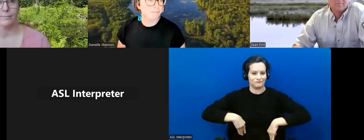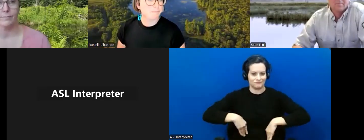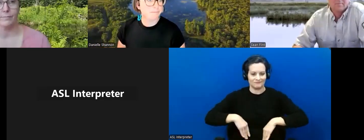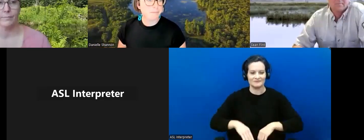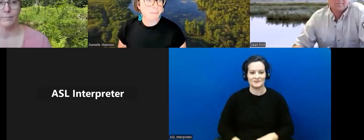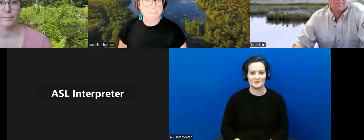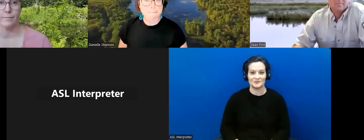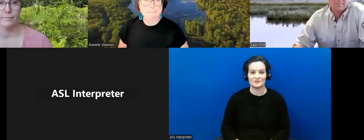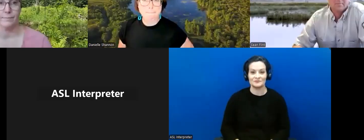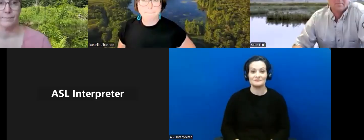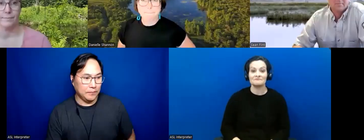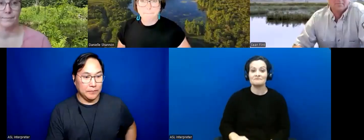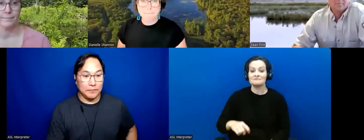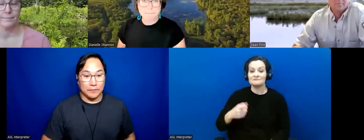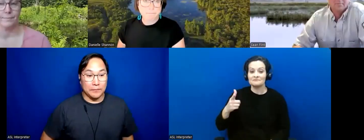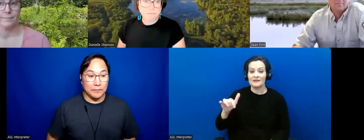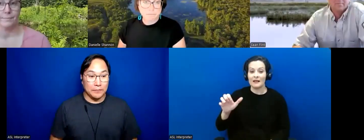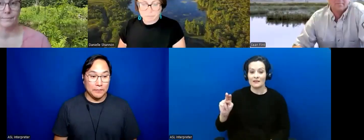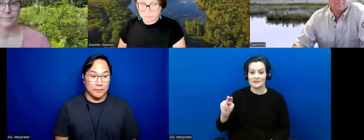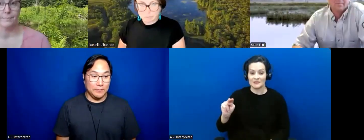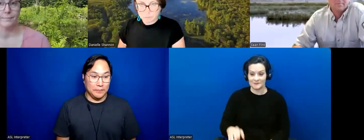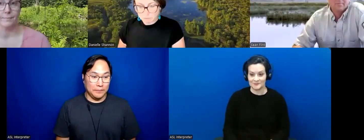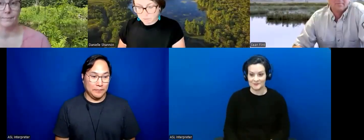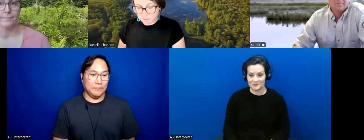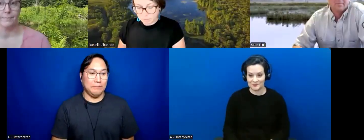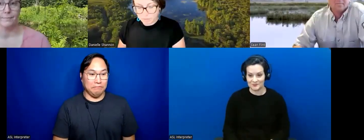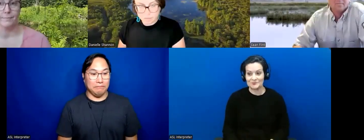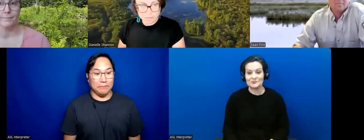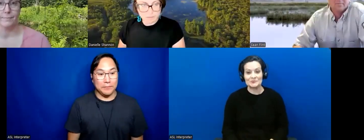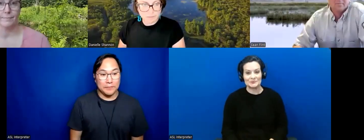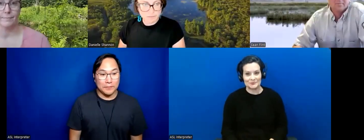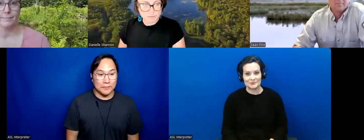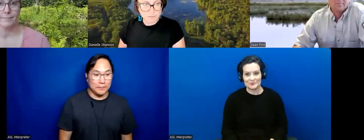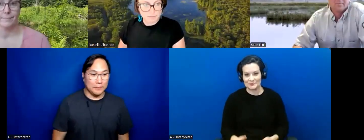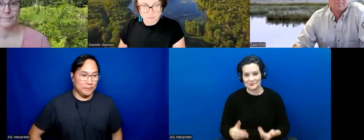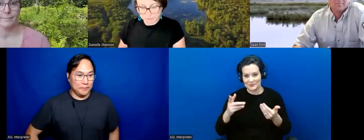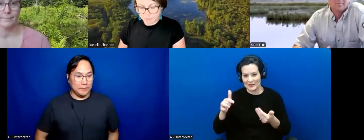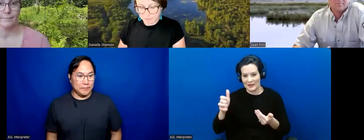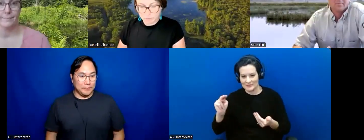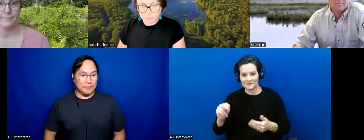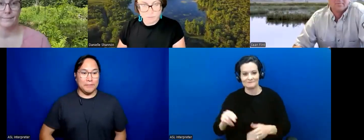Alison. Great. Go ahead, Alison.